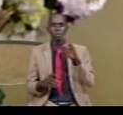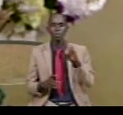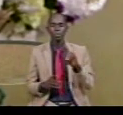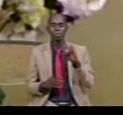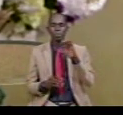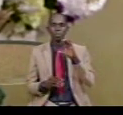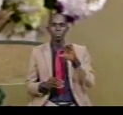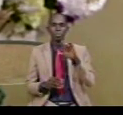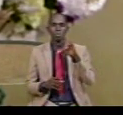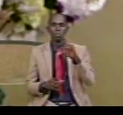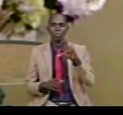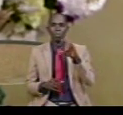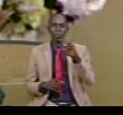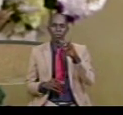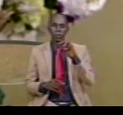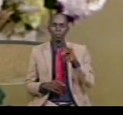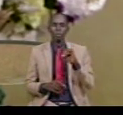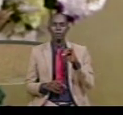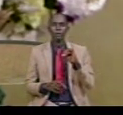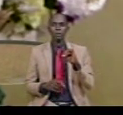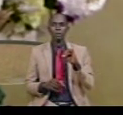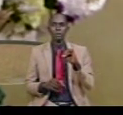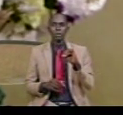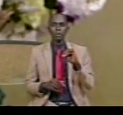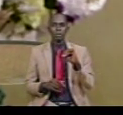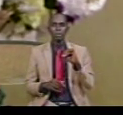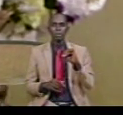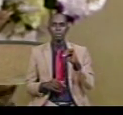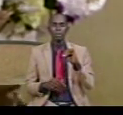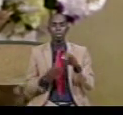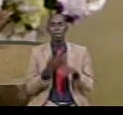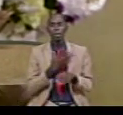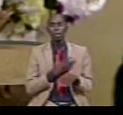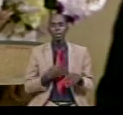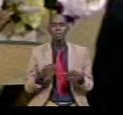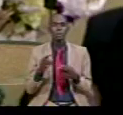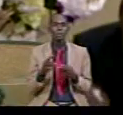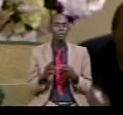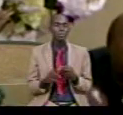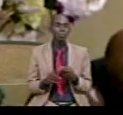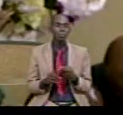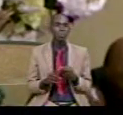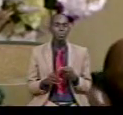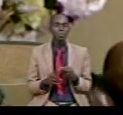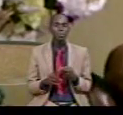Life Ministry. And to God alone be